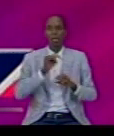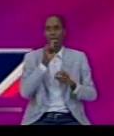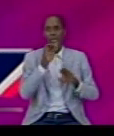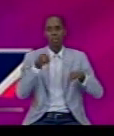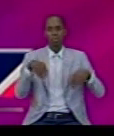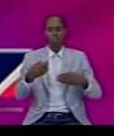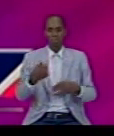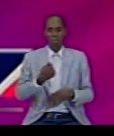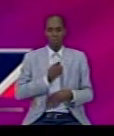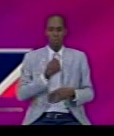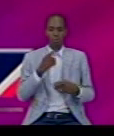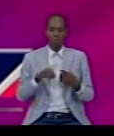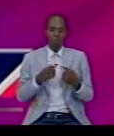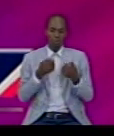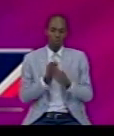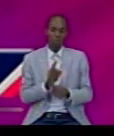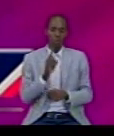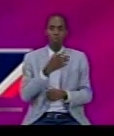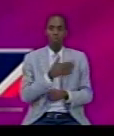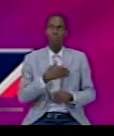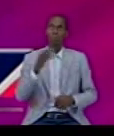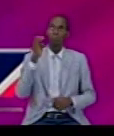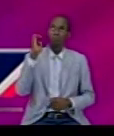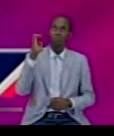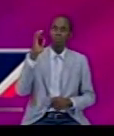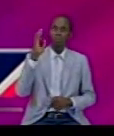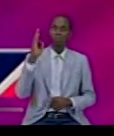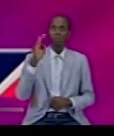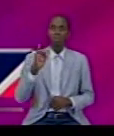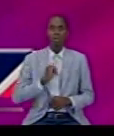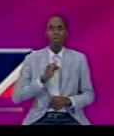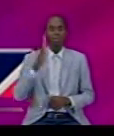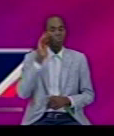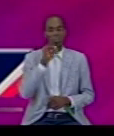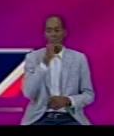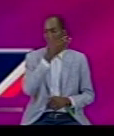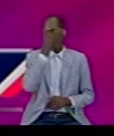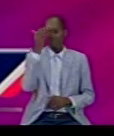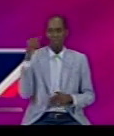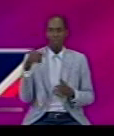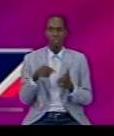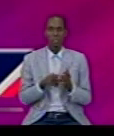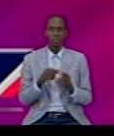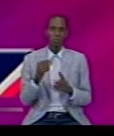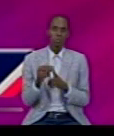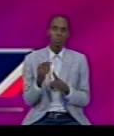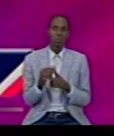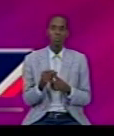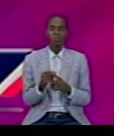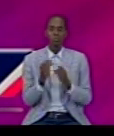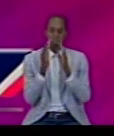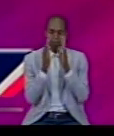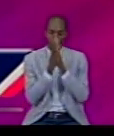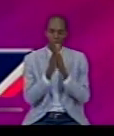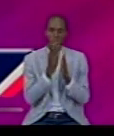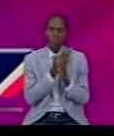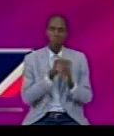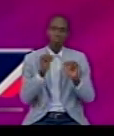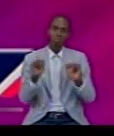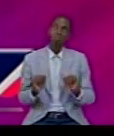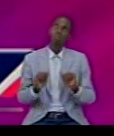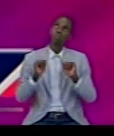follow up and evangelism. I will not forget this subject. pray and make a commitment before the